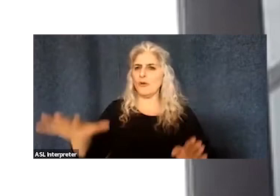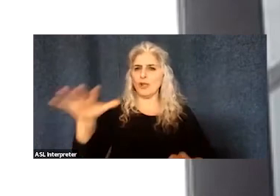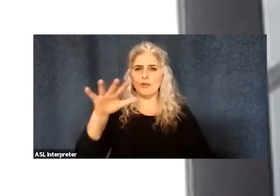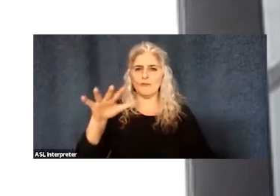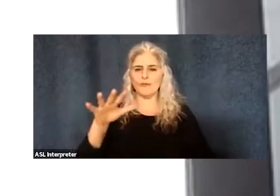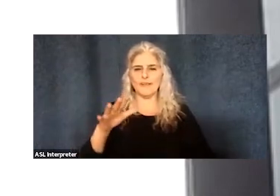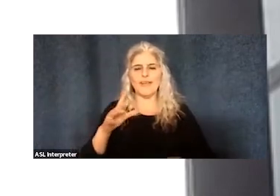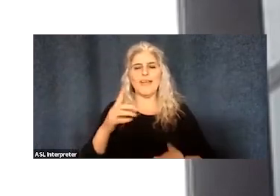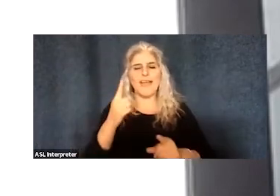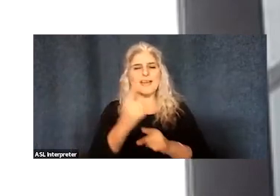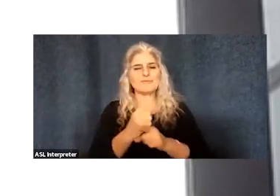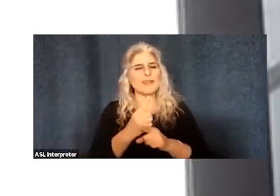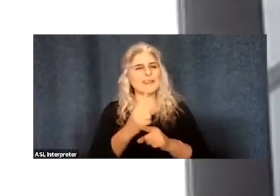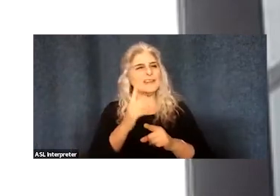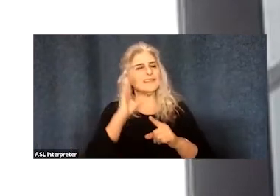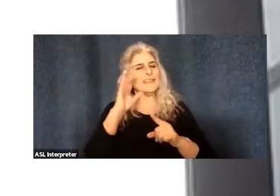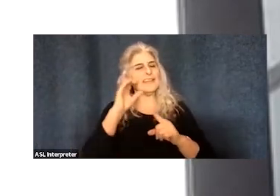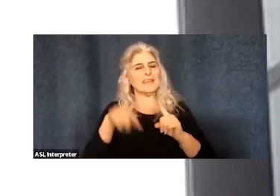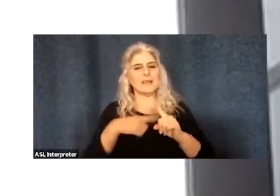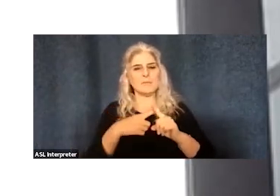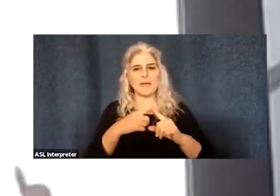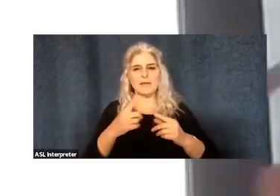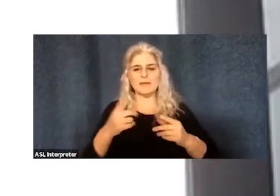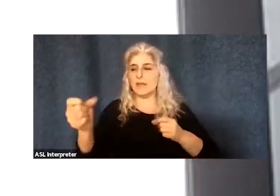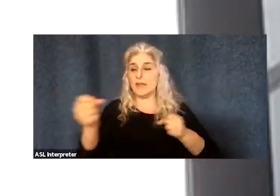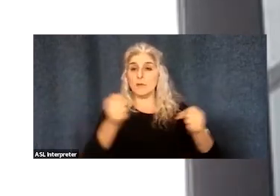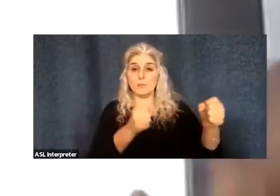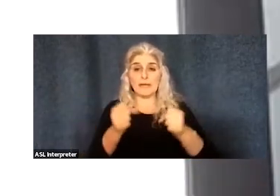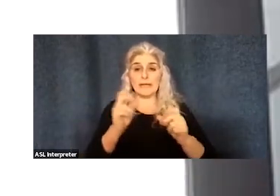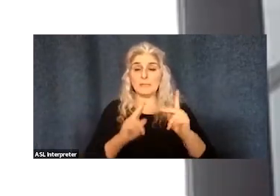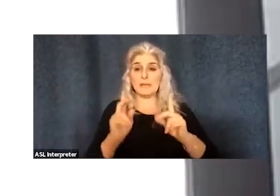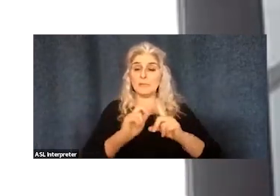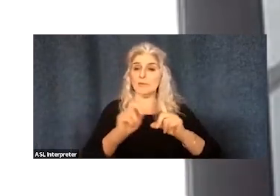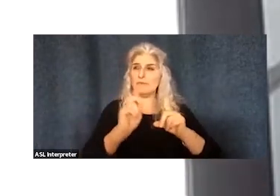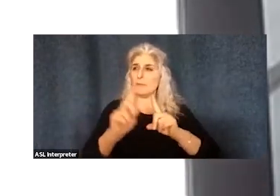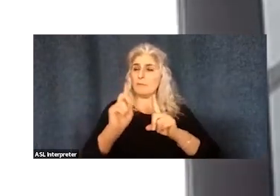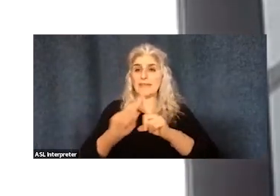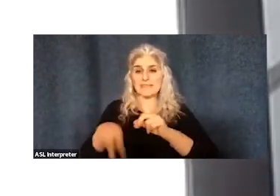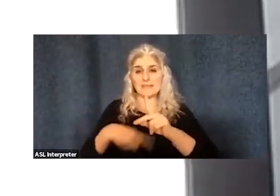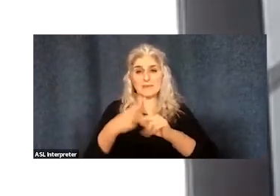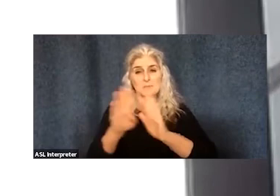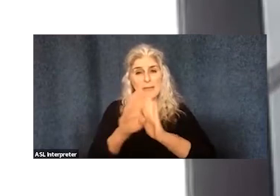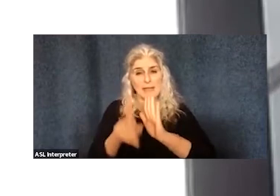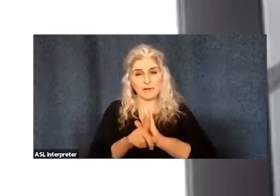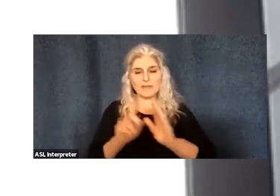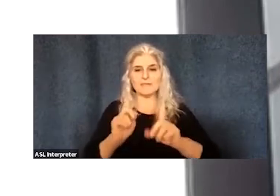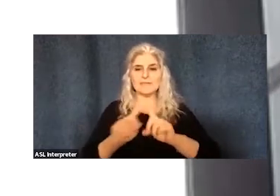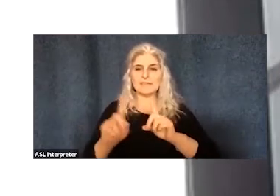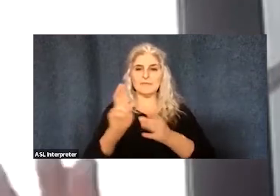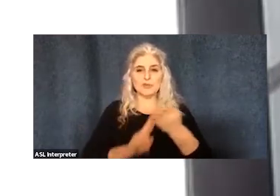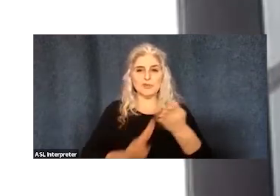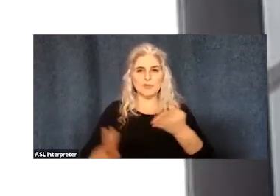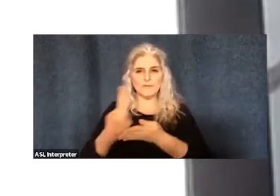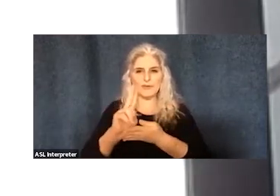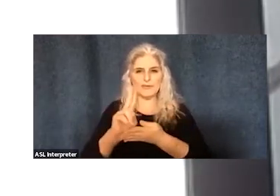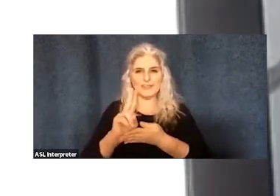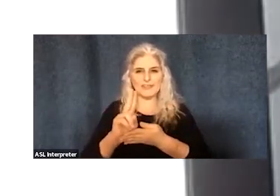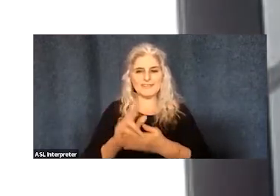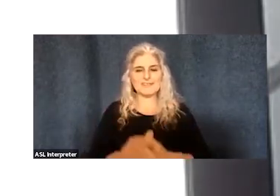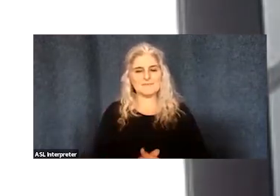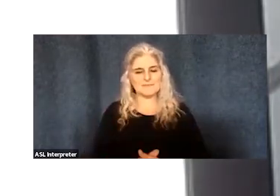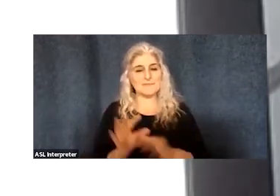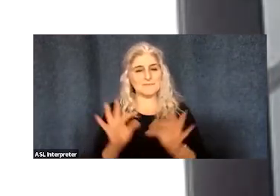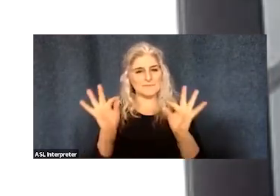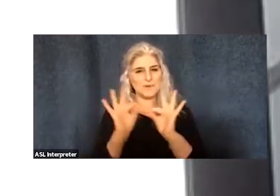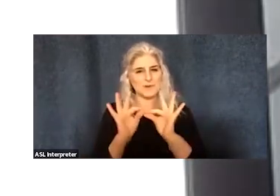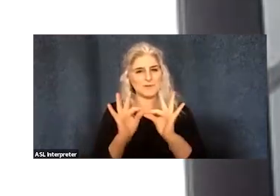about having people from various universities, schools, you know, one of the past, I'm